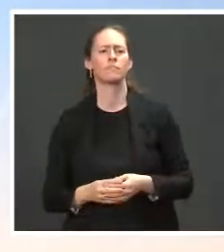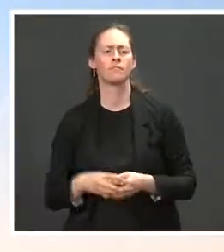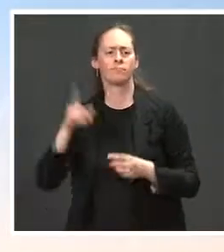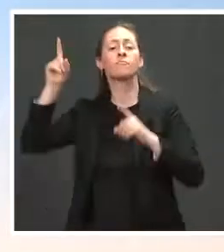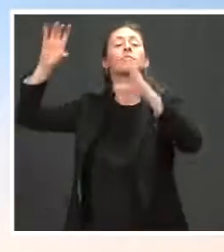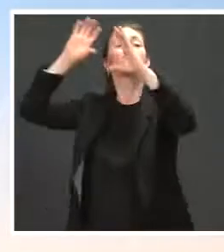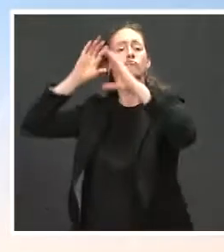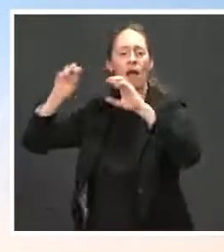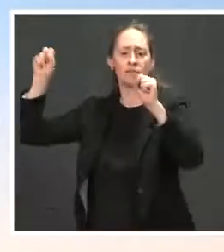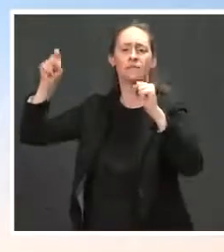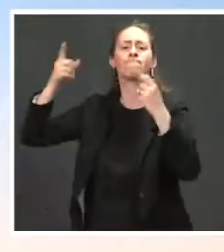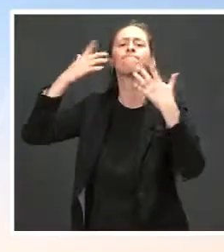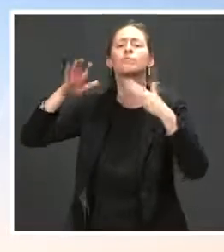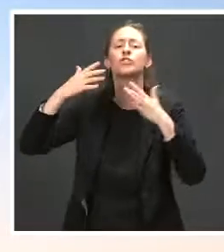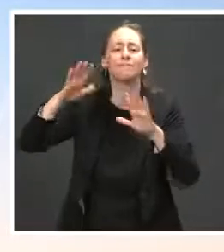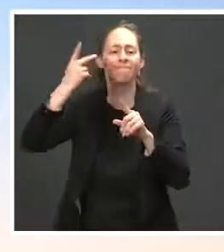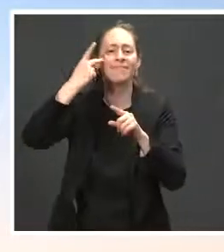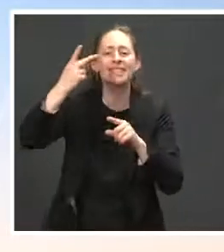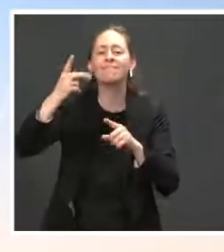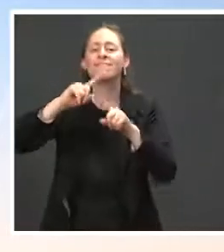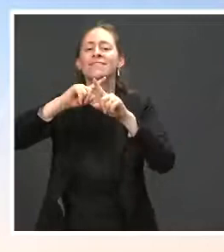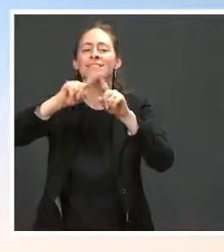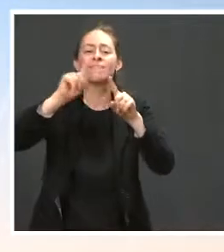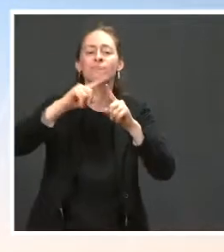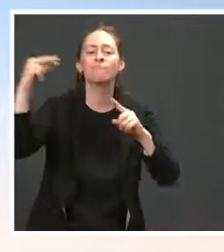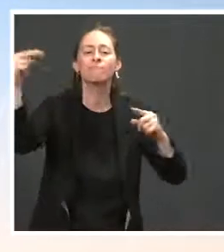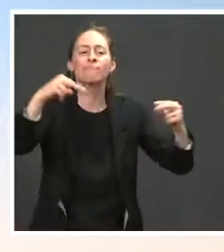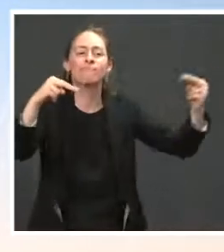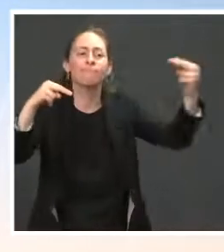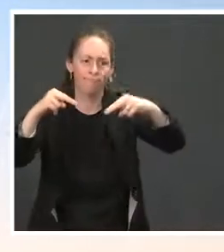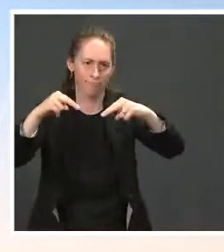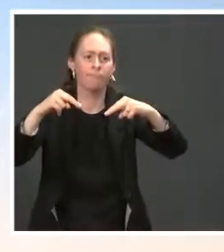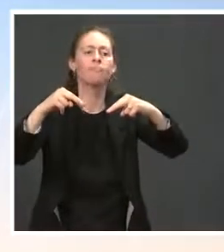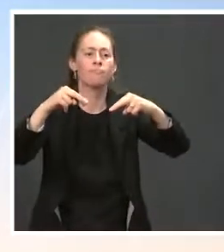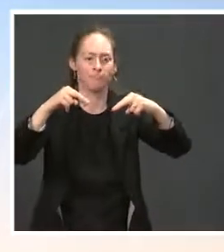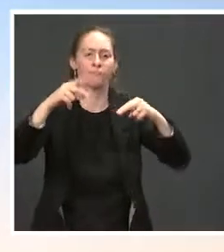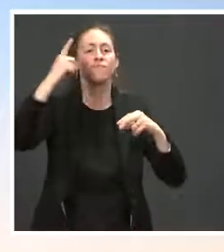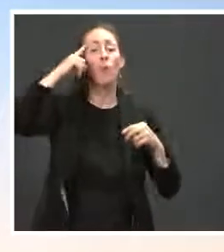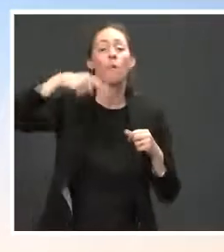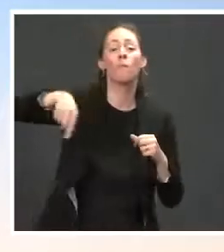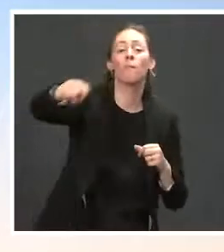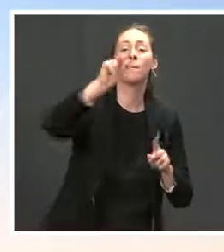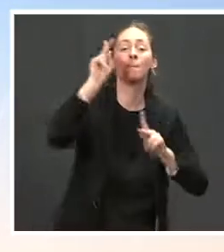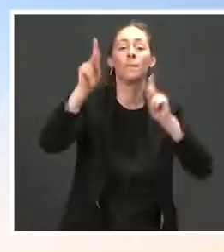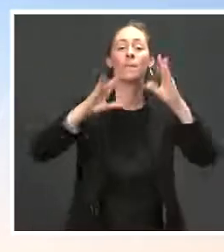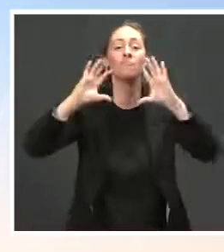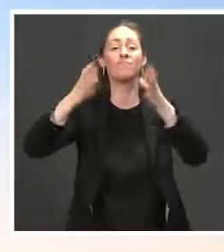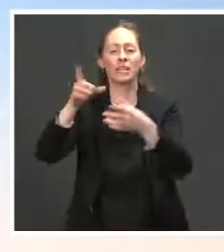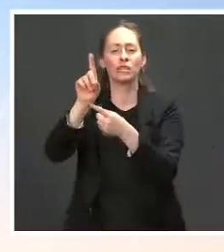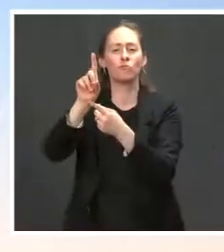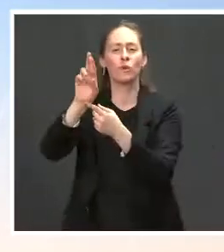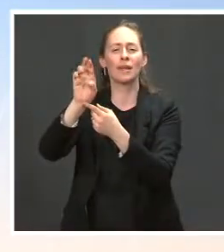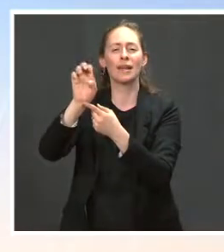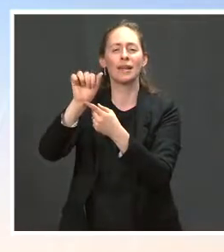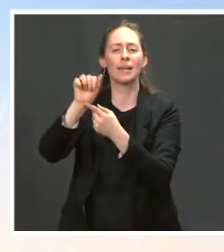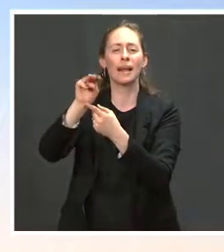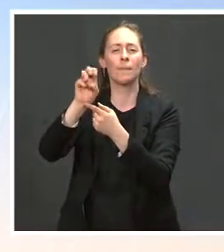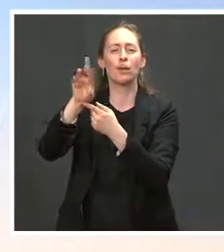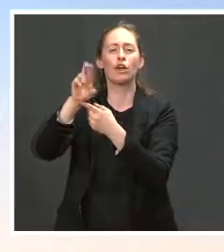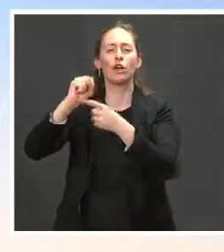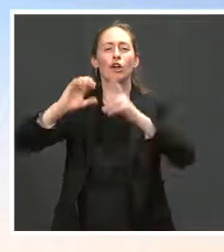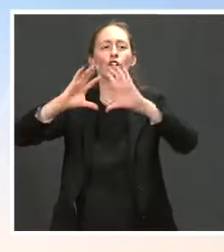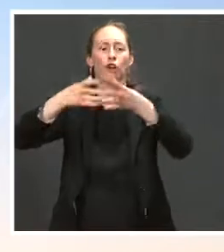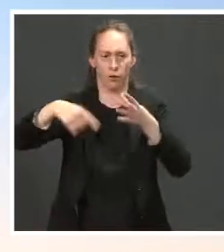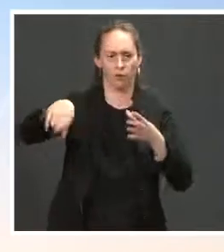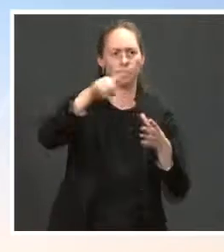There is bipartisan support, for example, on the Dreamers and moving forward there. And he believes that modernizing our immigration system and